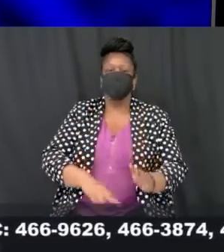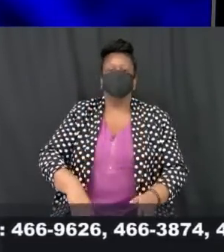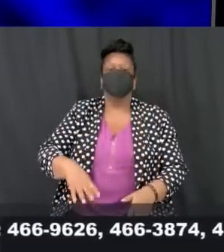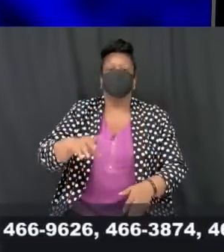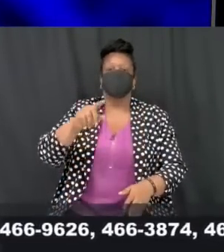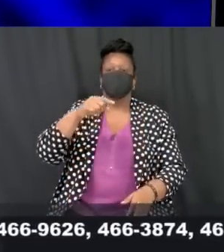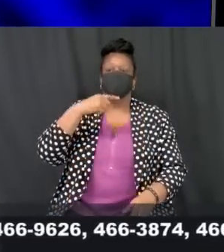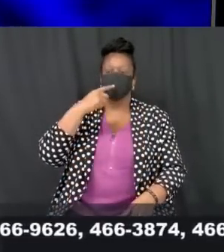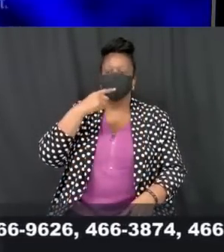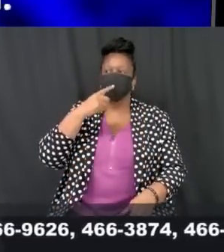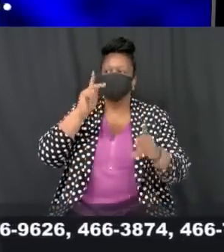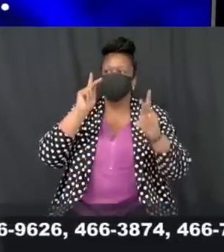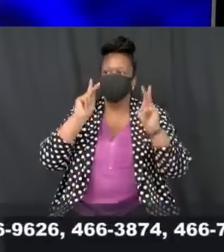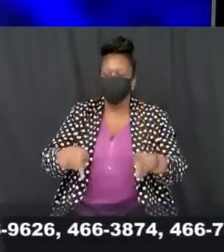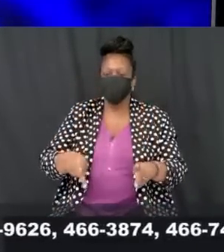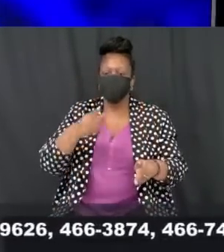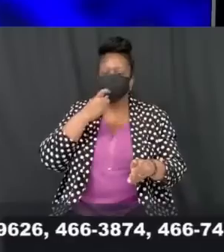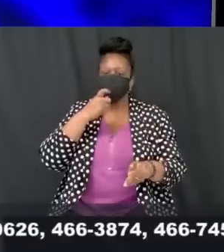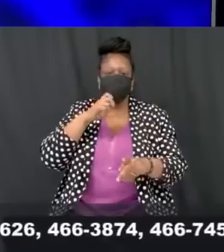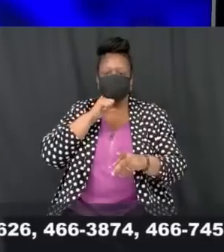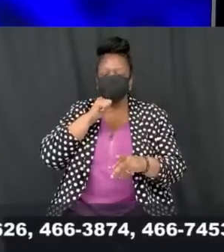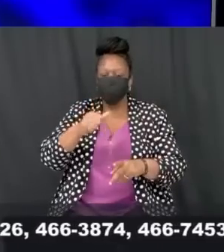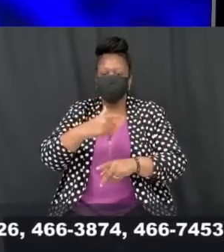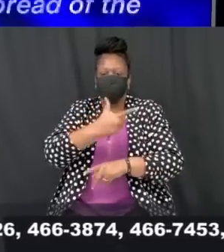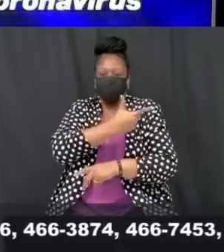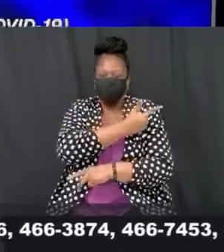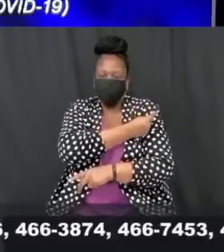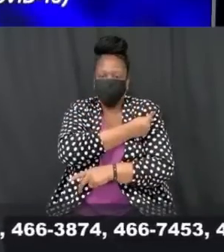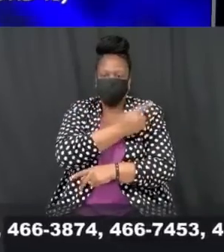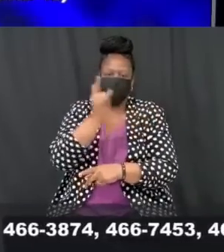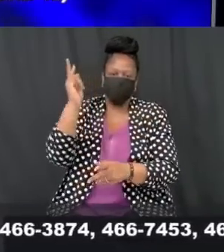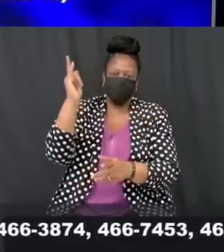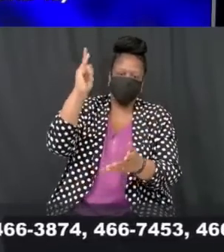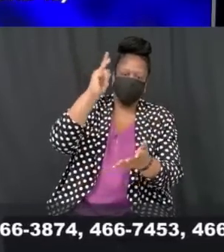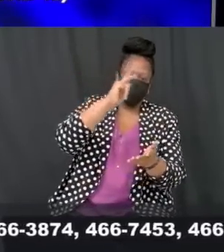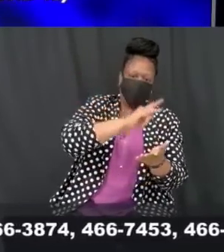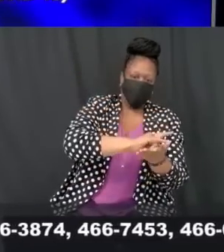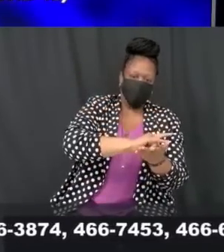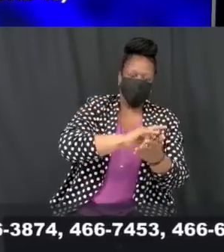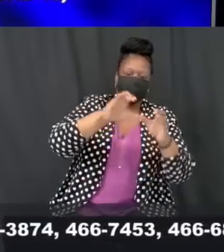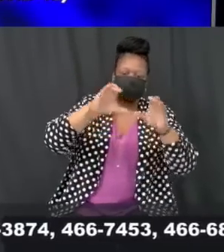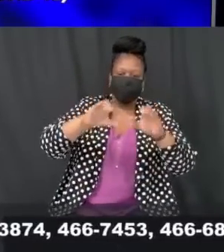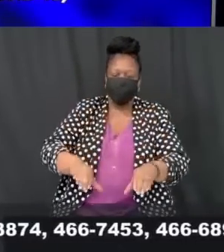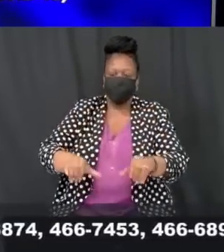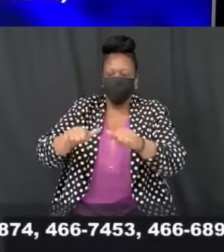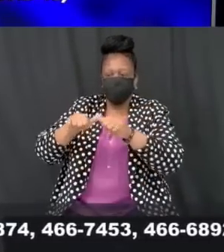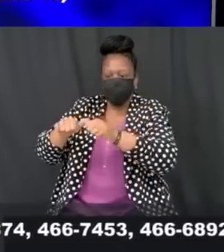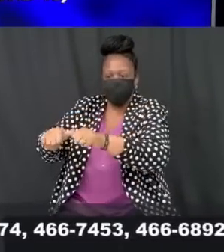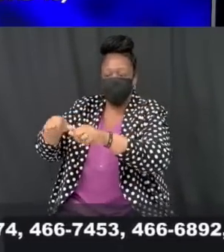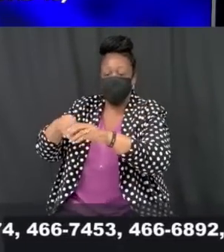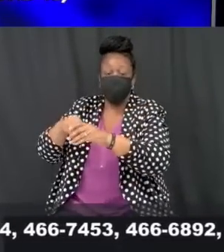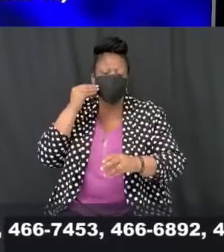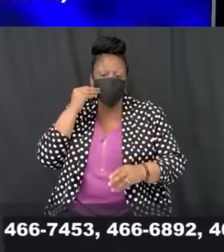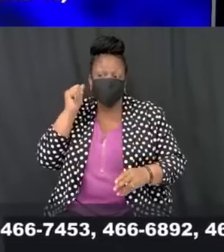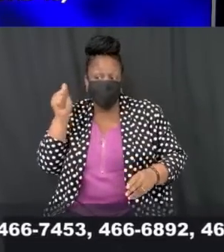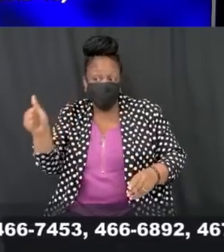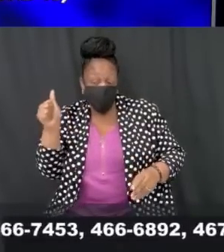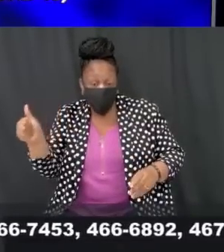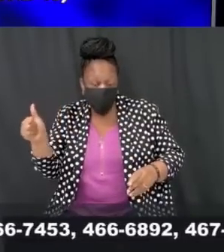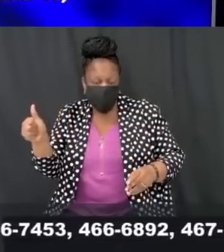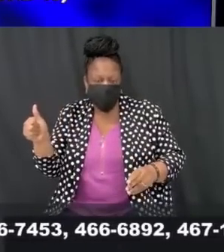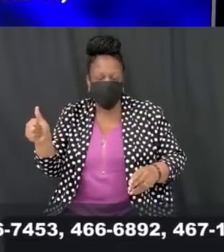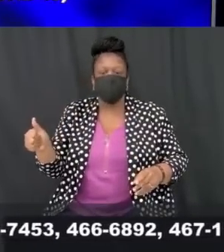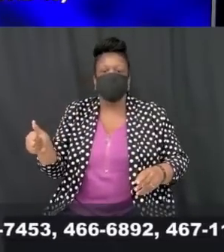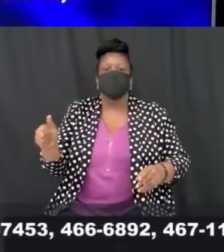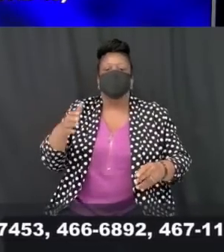residence for 14 days with approved security. This private security must be approved by the